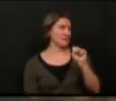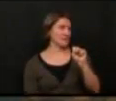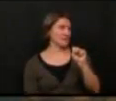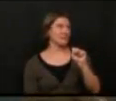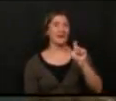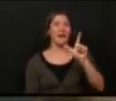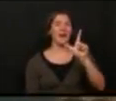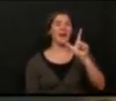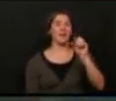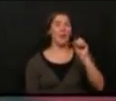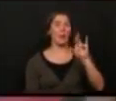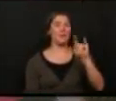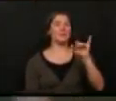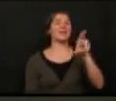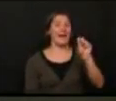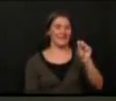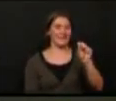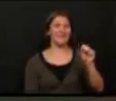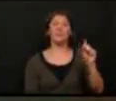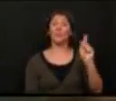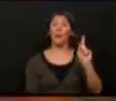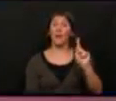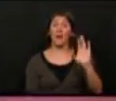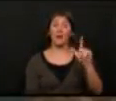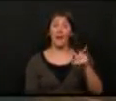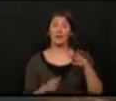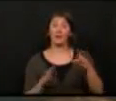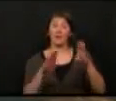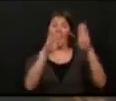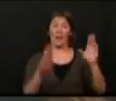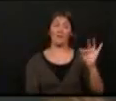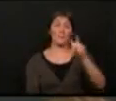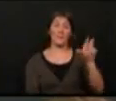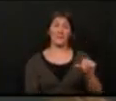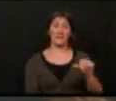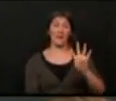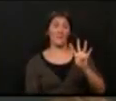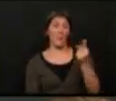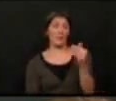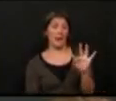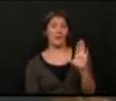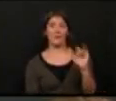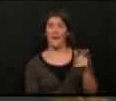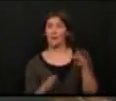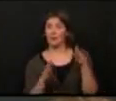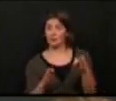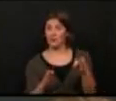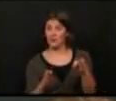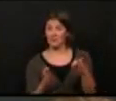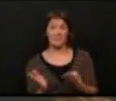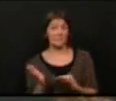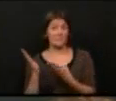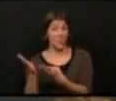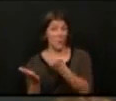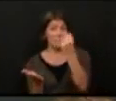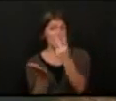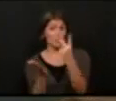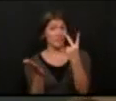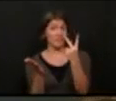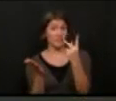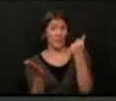Laristis. Laristis, thank you. For Canal Street House of Pizza, Inc. at 419 Canal Street. Mm-hmm. We have a motion to approve the first-class